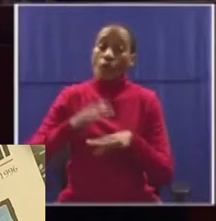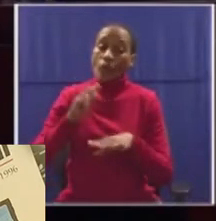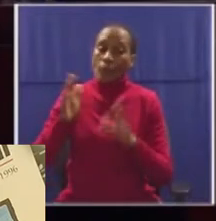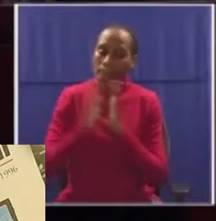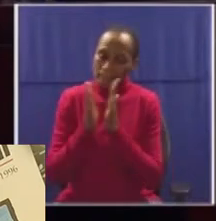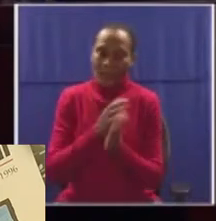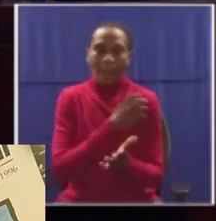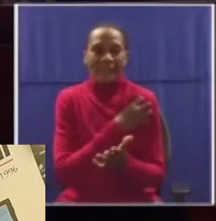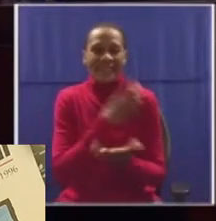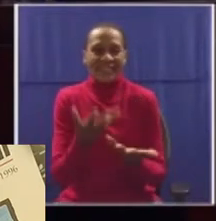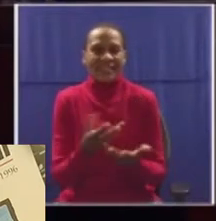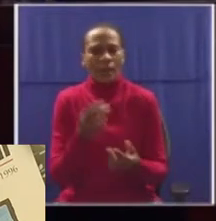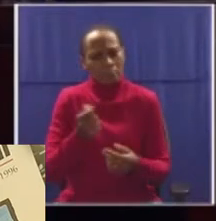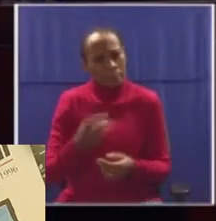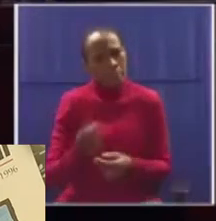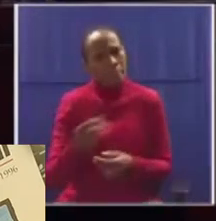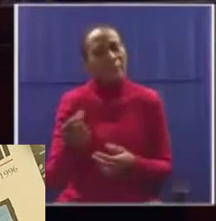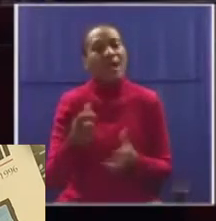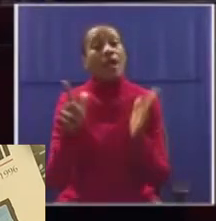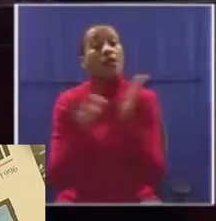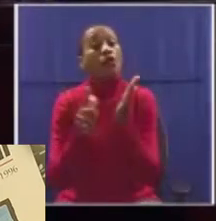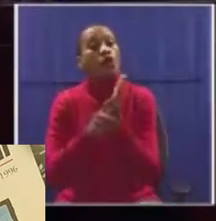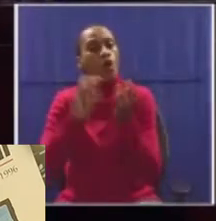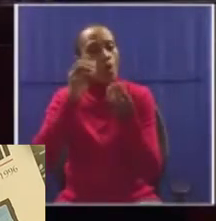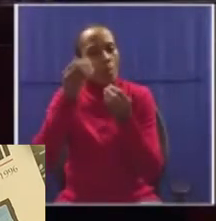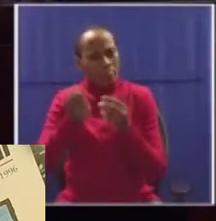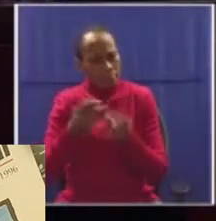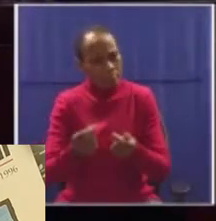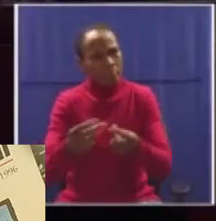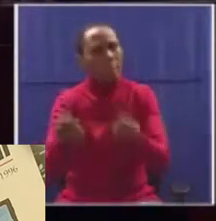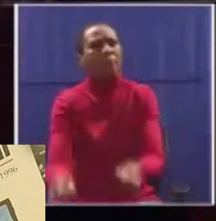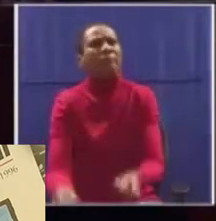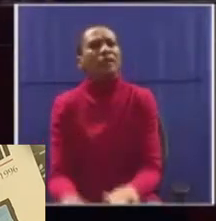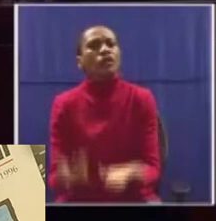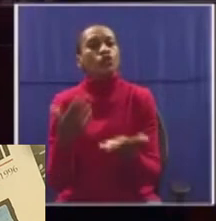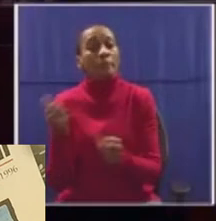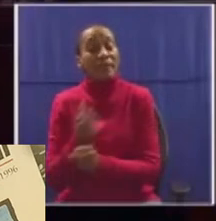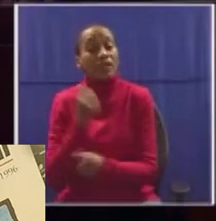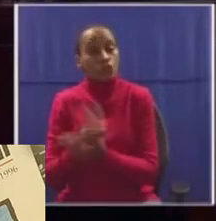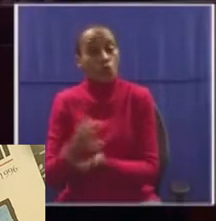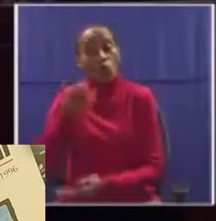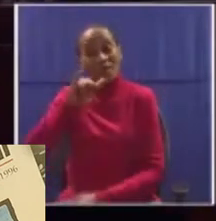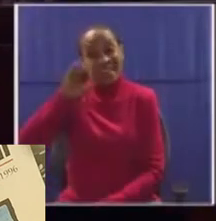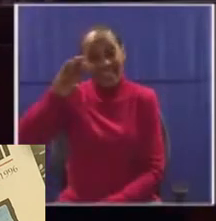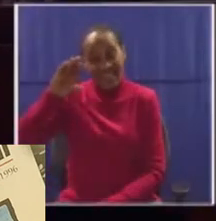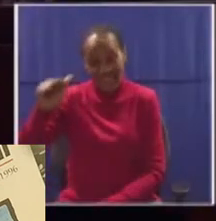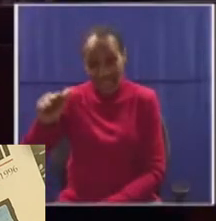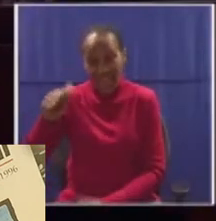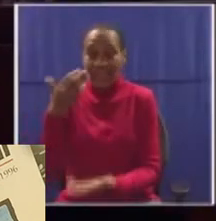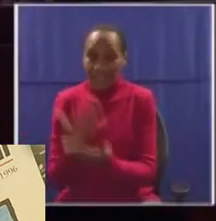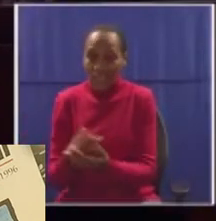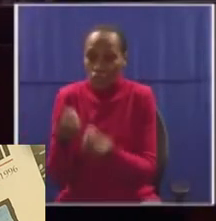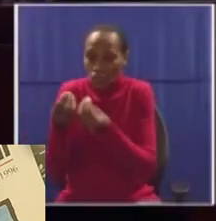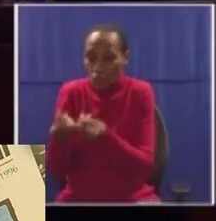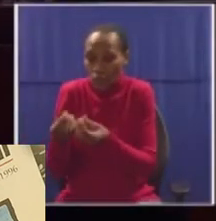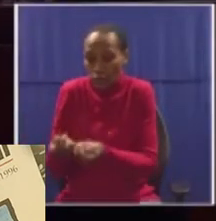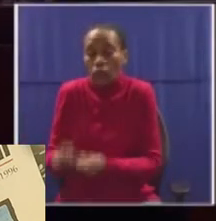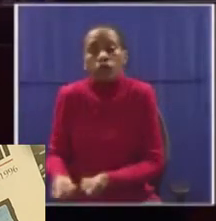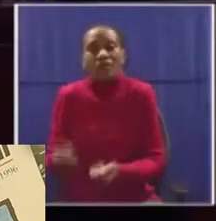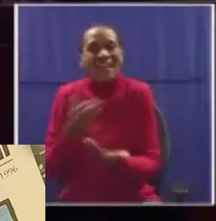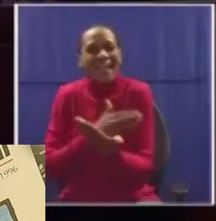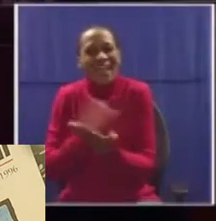minister to prioritize the cabling of the legislation that overhauls Rika to address the identified constitutional artifacts